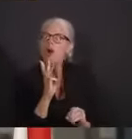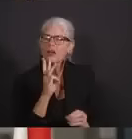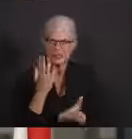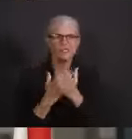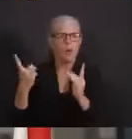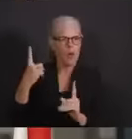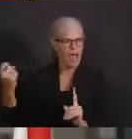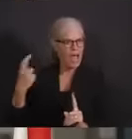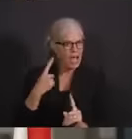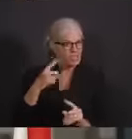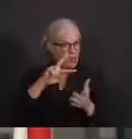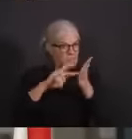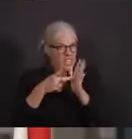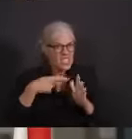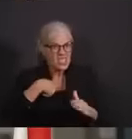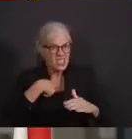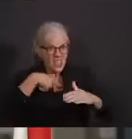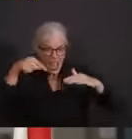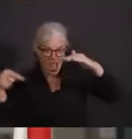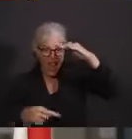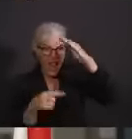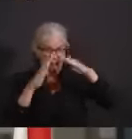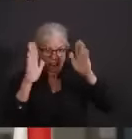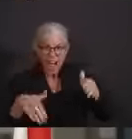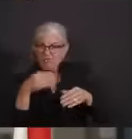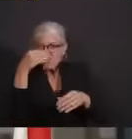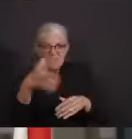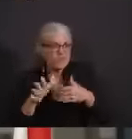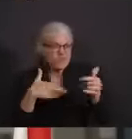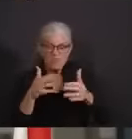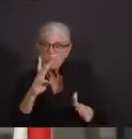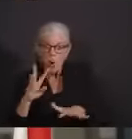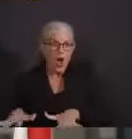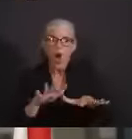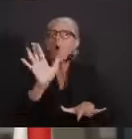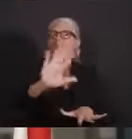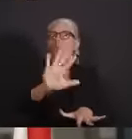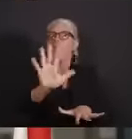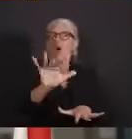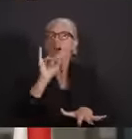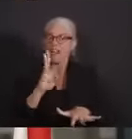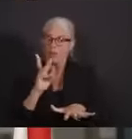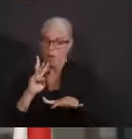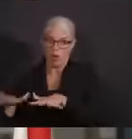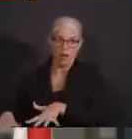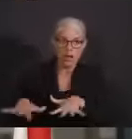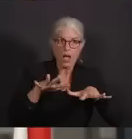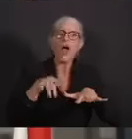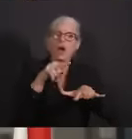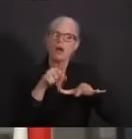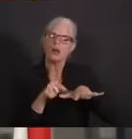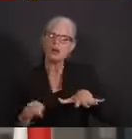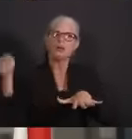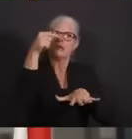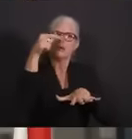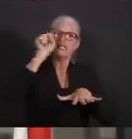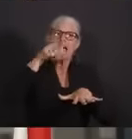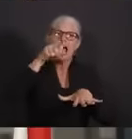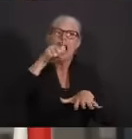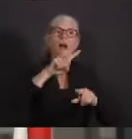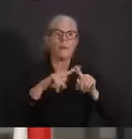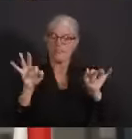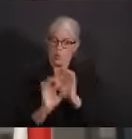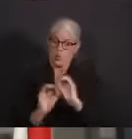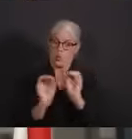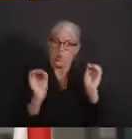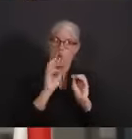Do I go to the bottom of the house if I got storm surge? The answer is no. If you've got 2 floors, you need to go to the lowest part of the